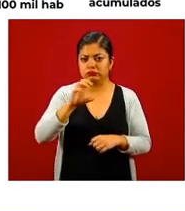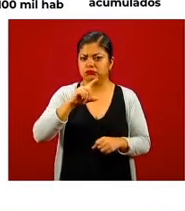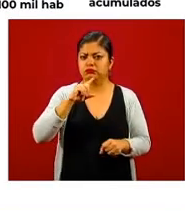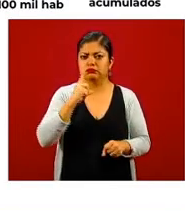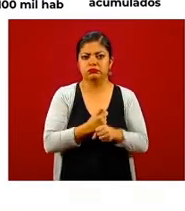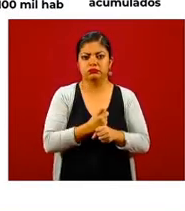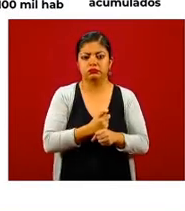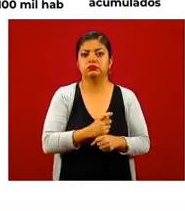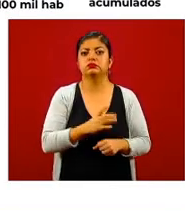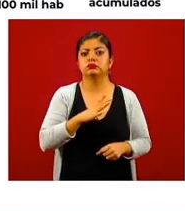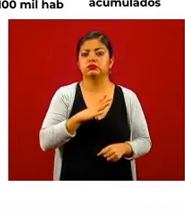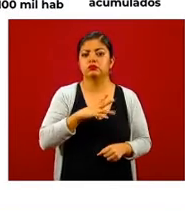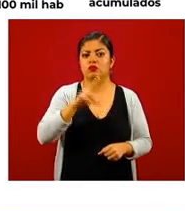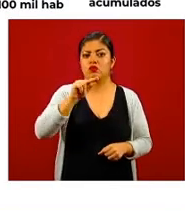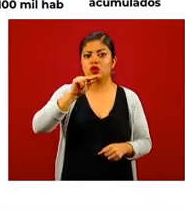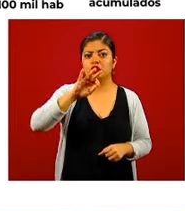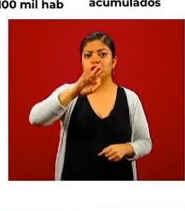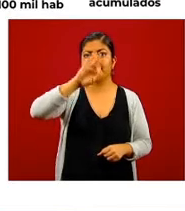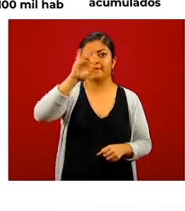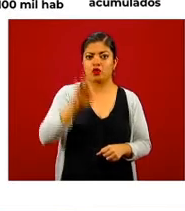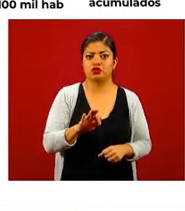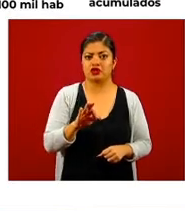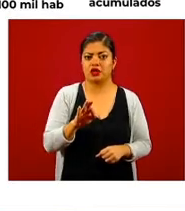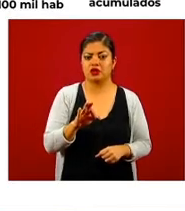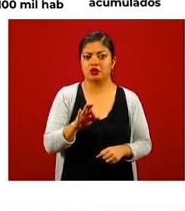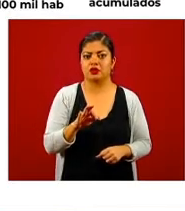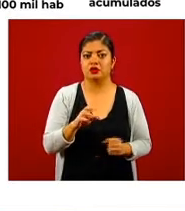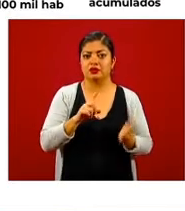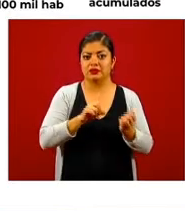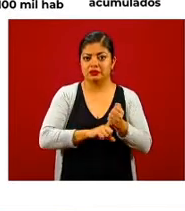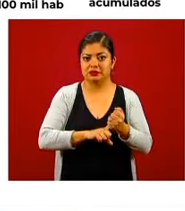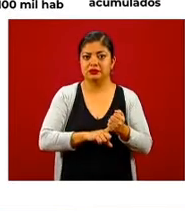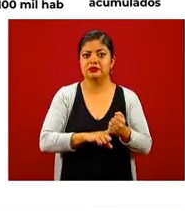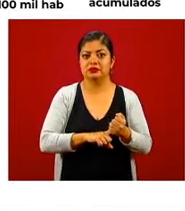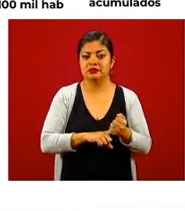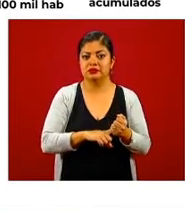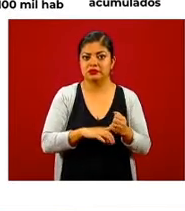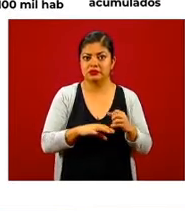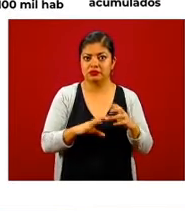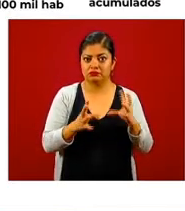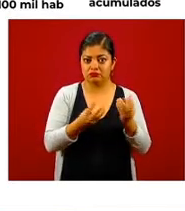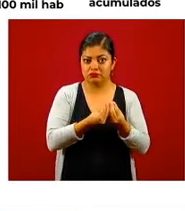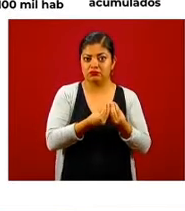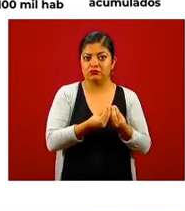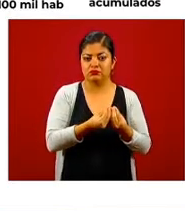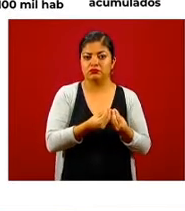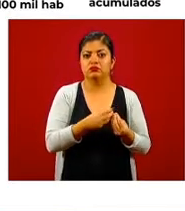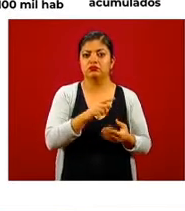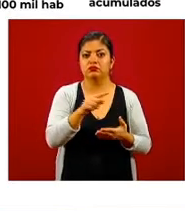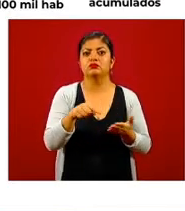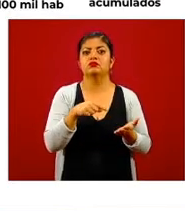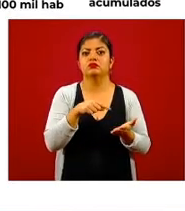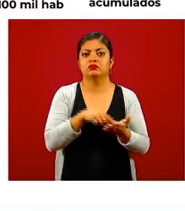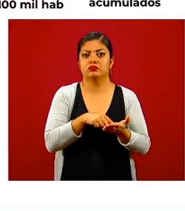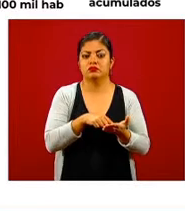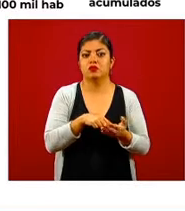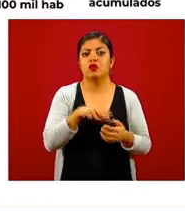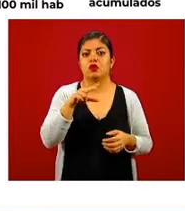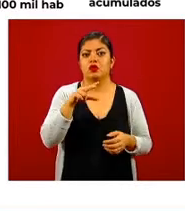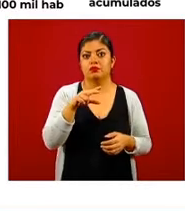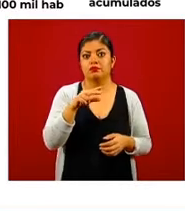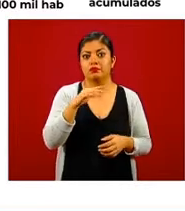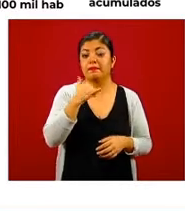we still are working with the same distribution where we see that over 80% of the cumulative